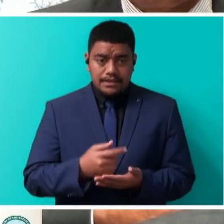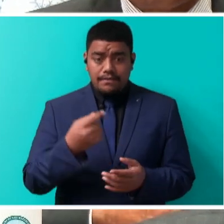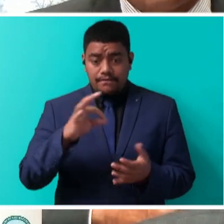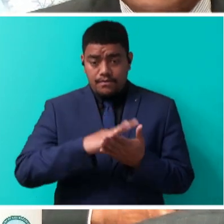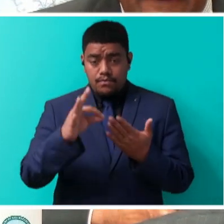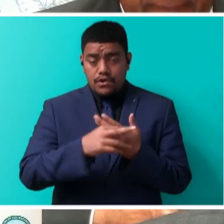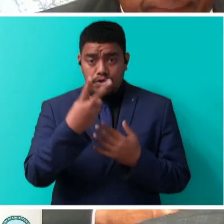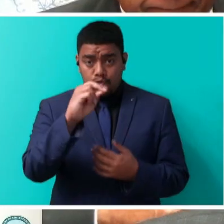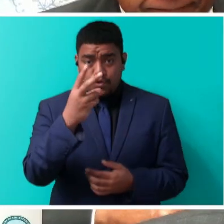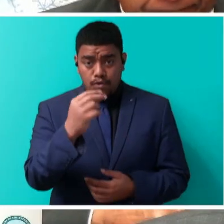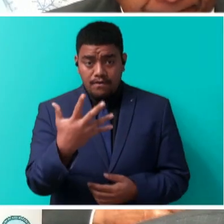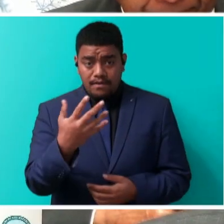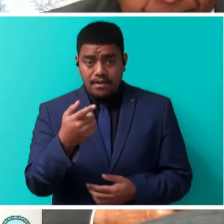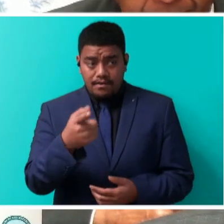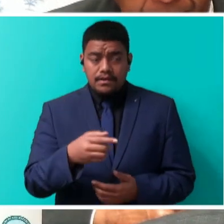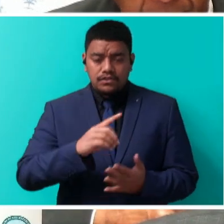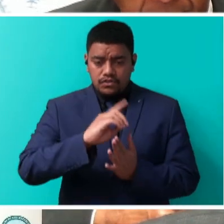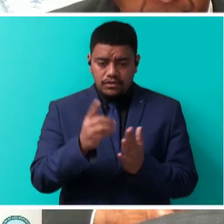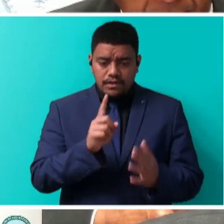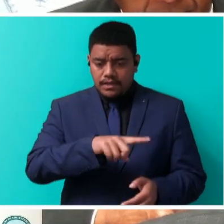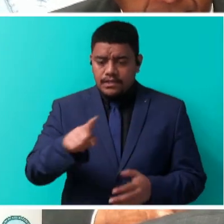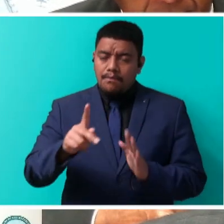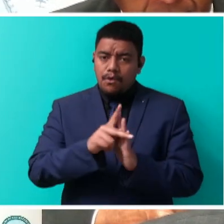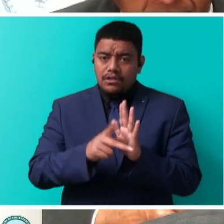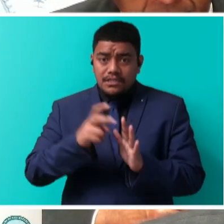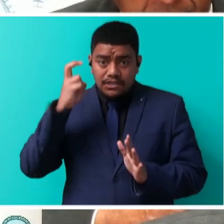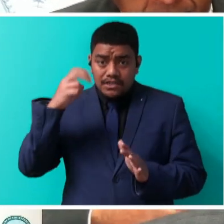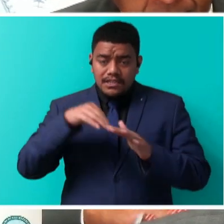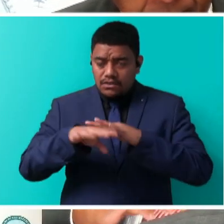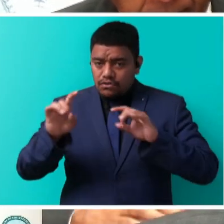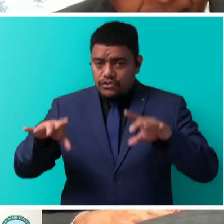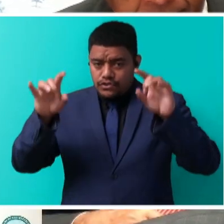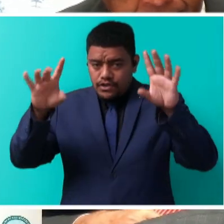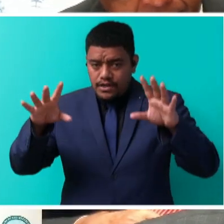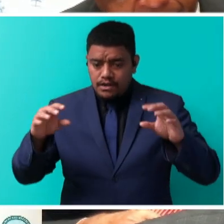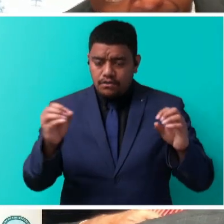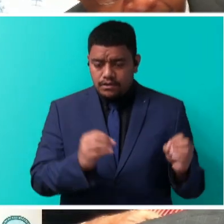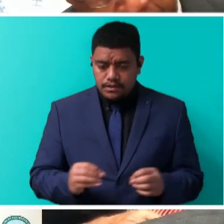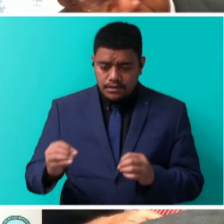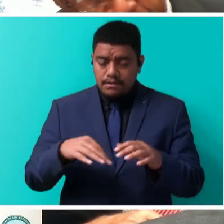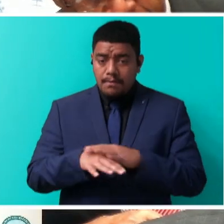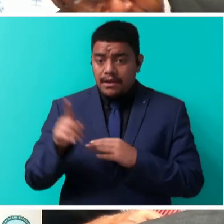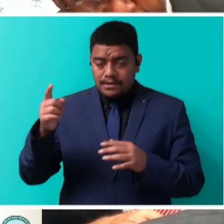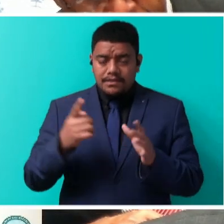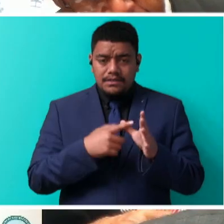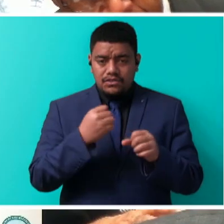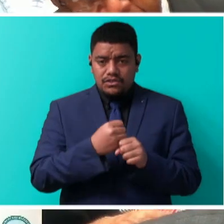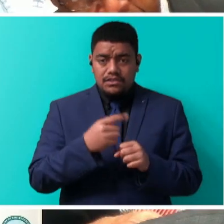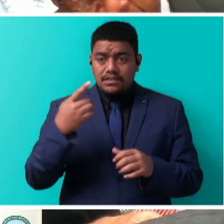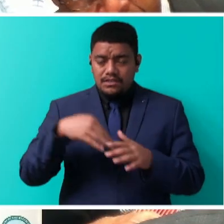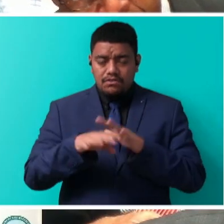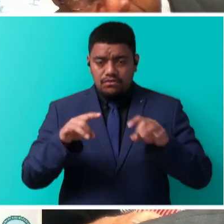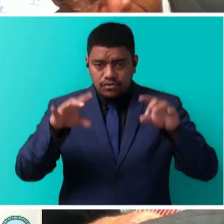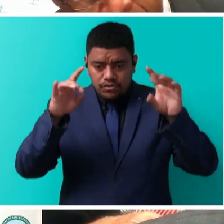2025, two of our legislative drafters attended a policy training in Canberra, Australia, organized by the Australian Attorney General's Department. And they